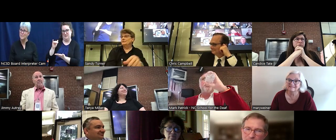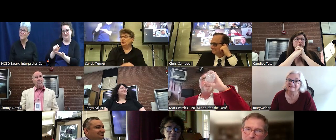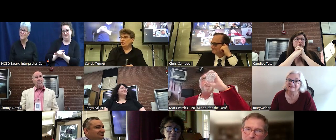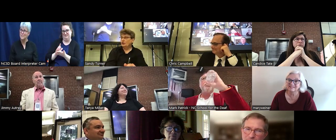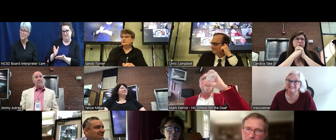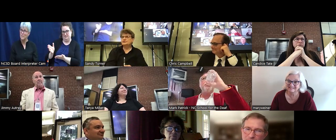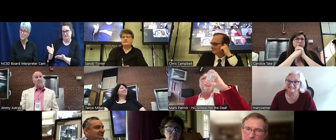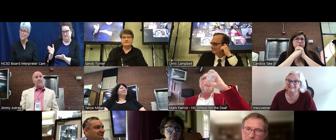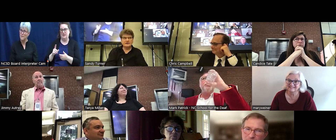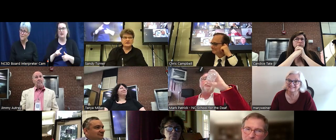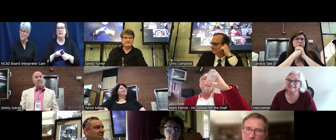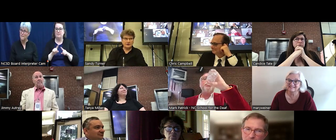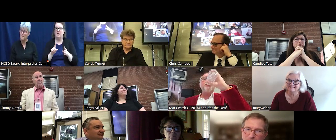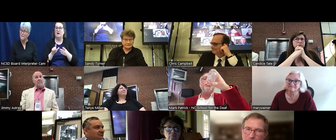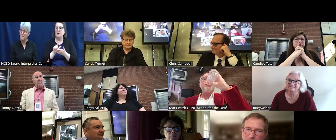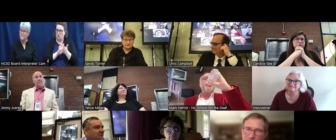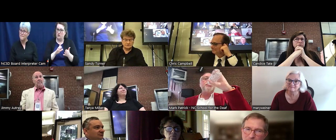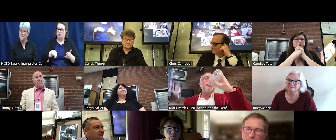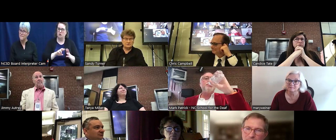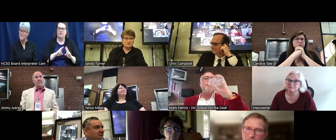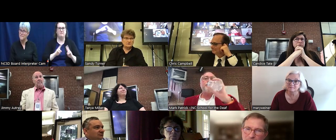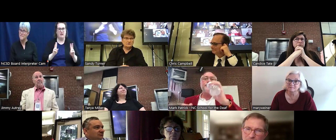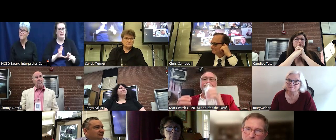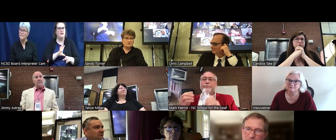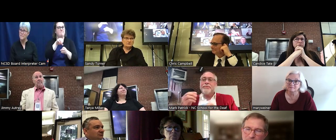But the lawyers are very involved.